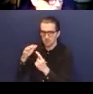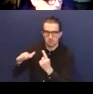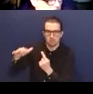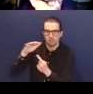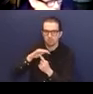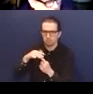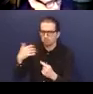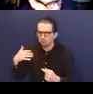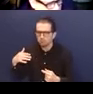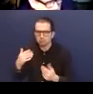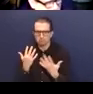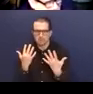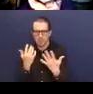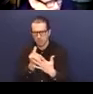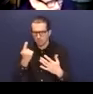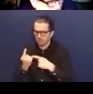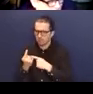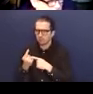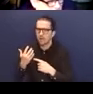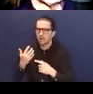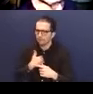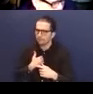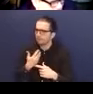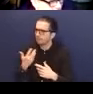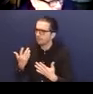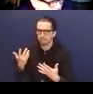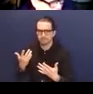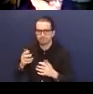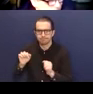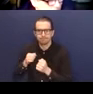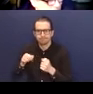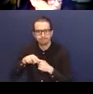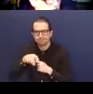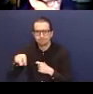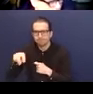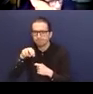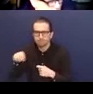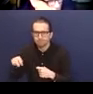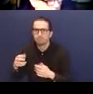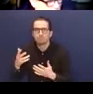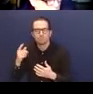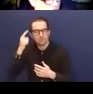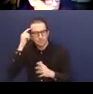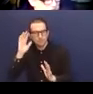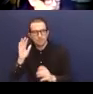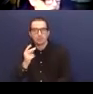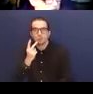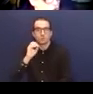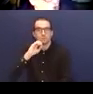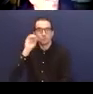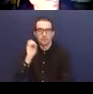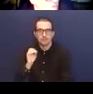Remembering, 2% had a problem with some difficulty, 1.5% a lot of difficulty, and